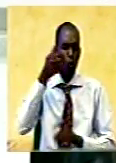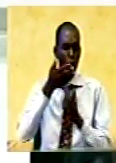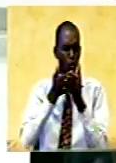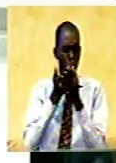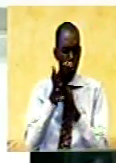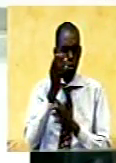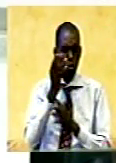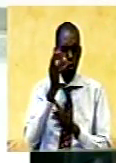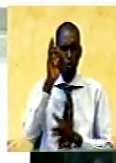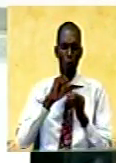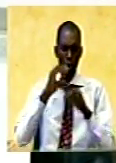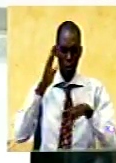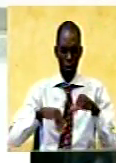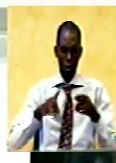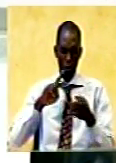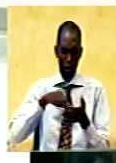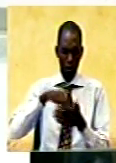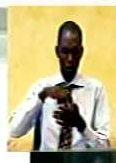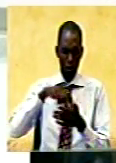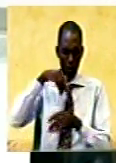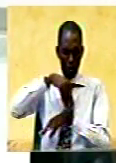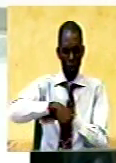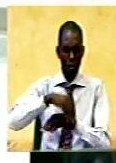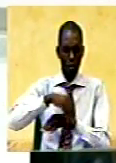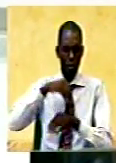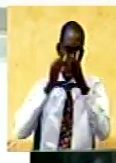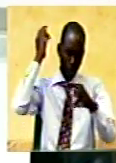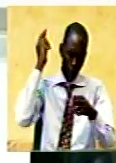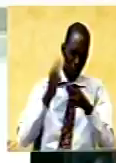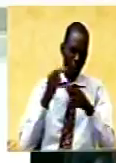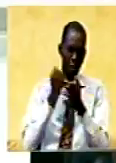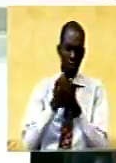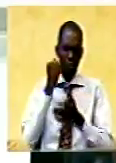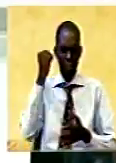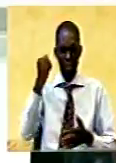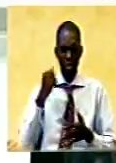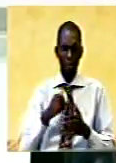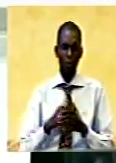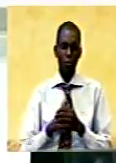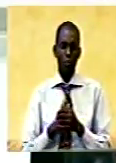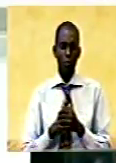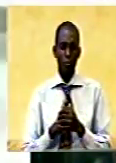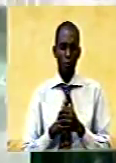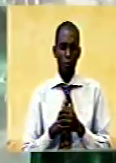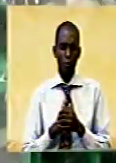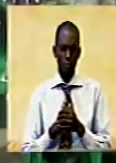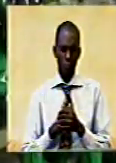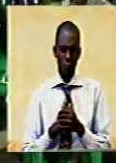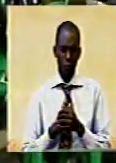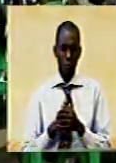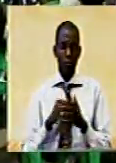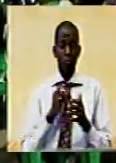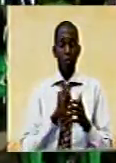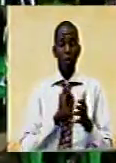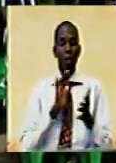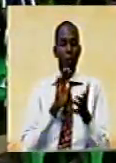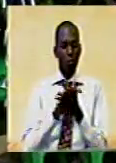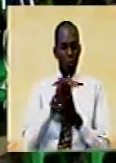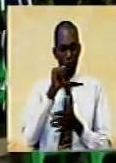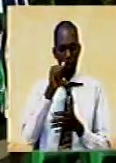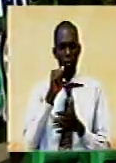More miracle will happen tomorrow through him than tonight in the name of Jesus.